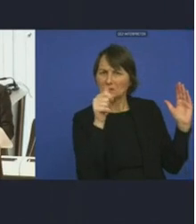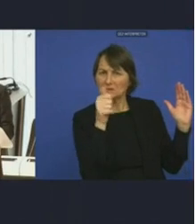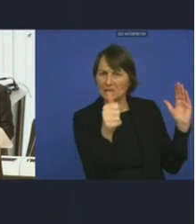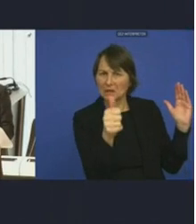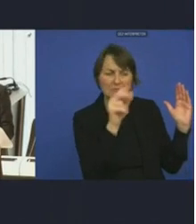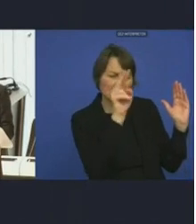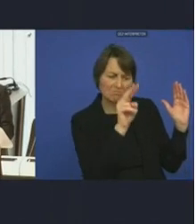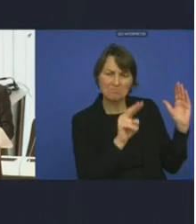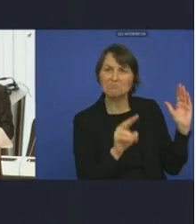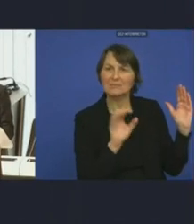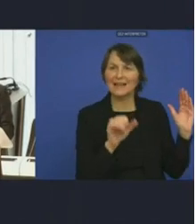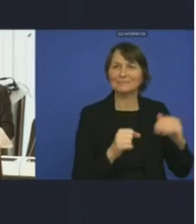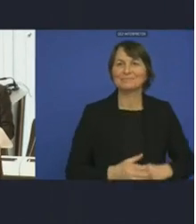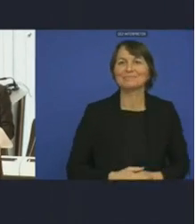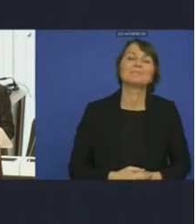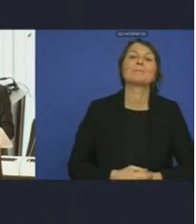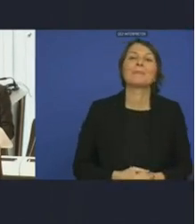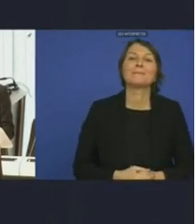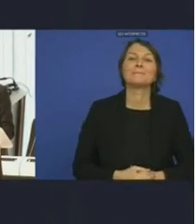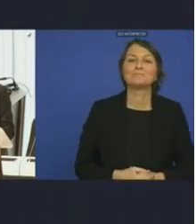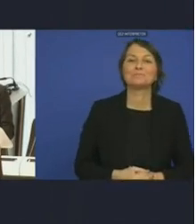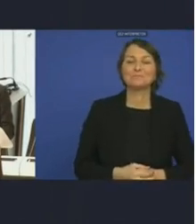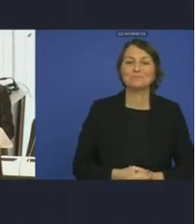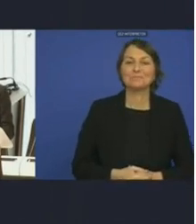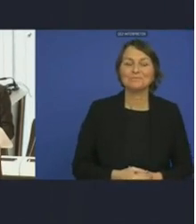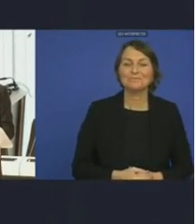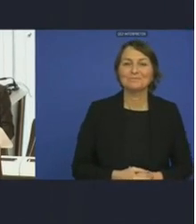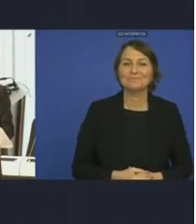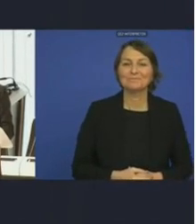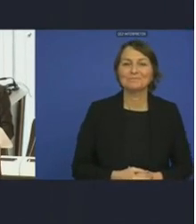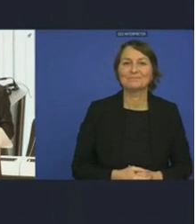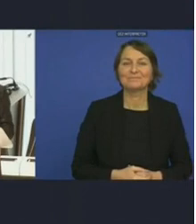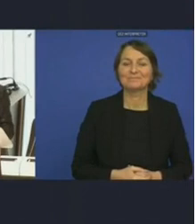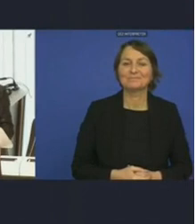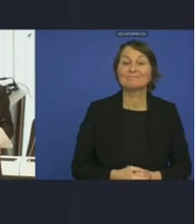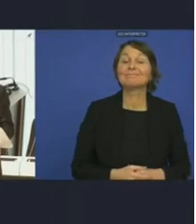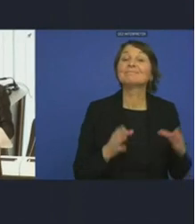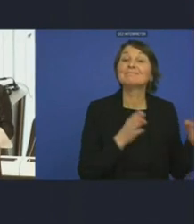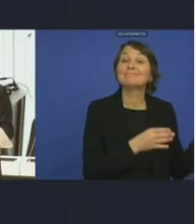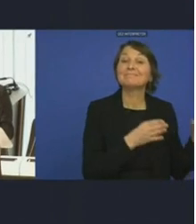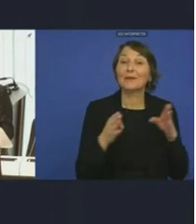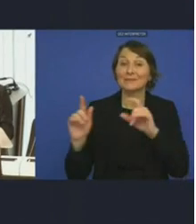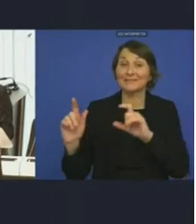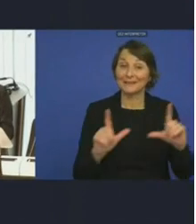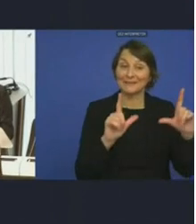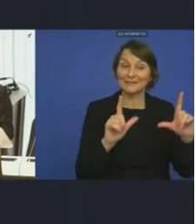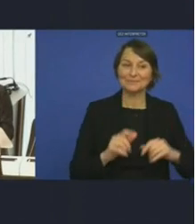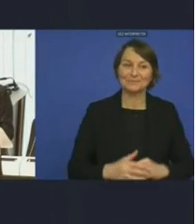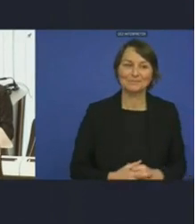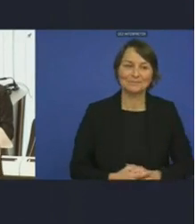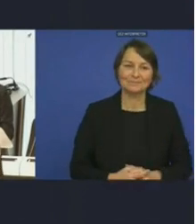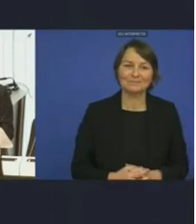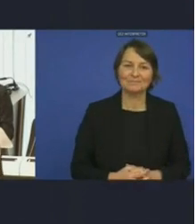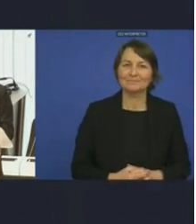about that. Now, going to the second slide, we have the three pillars of